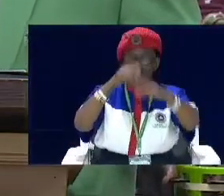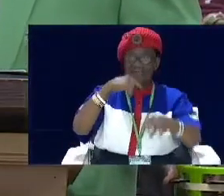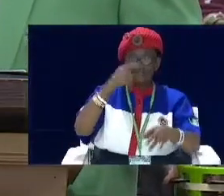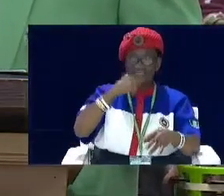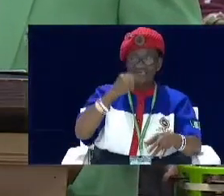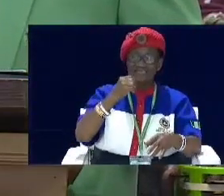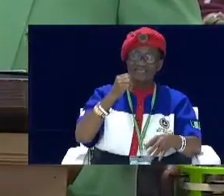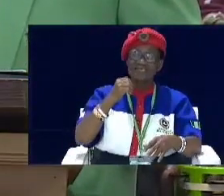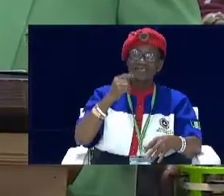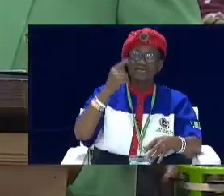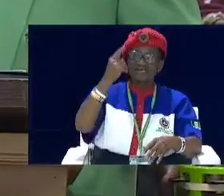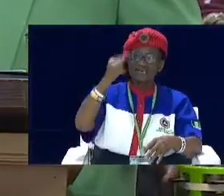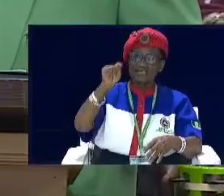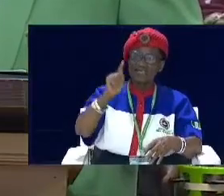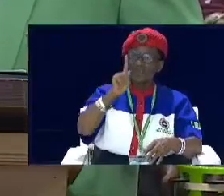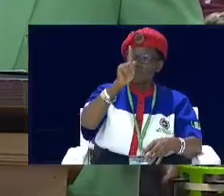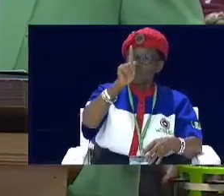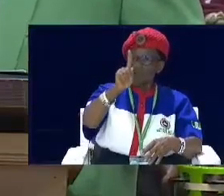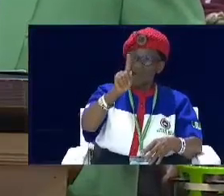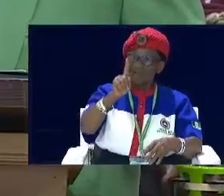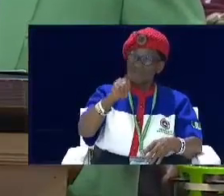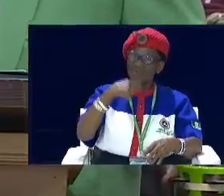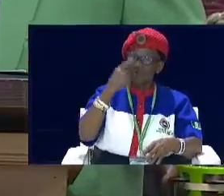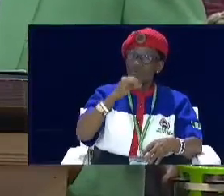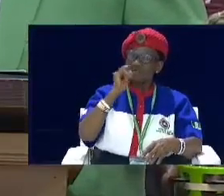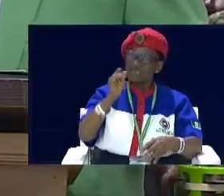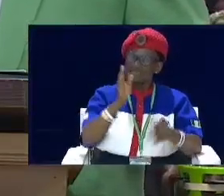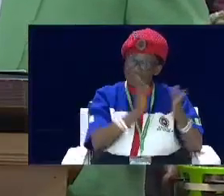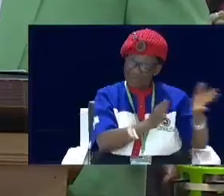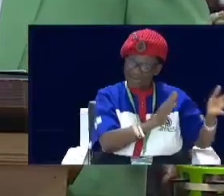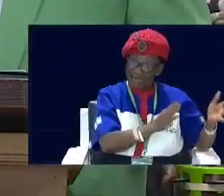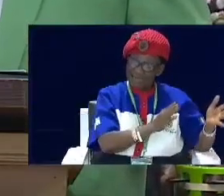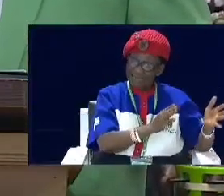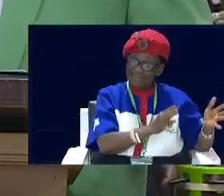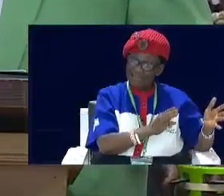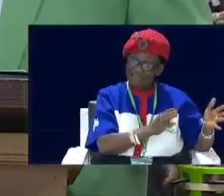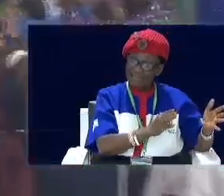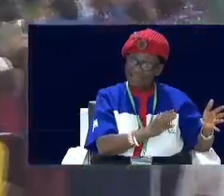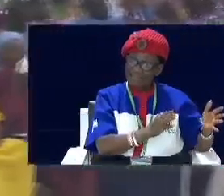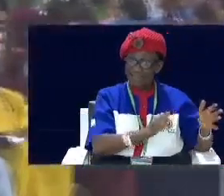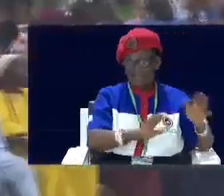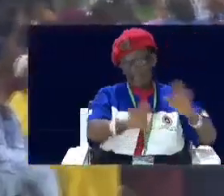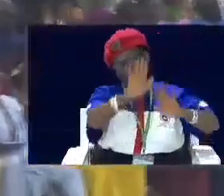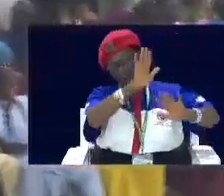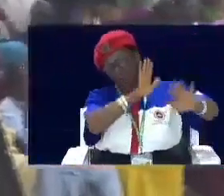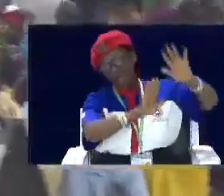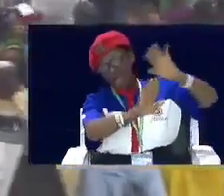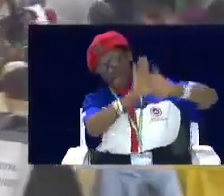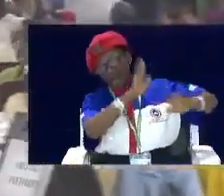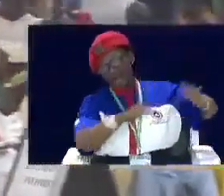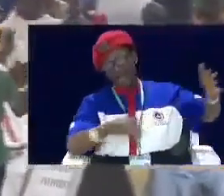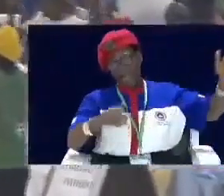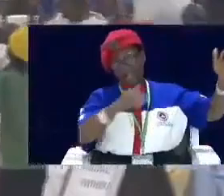a siege against your children will die. Amen.